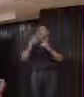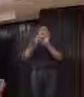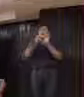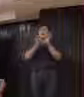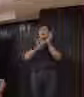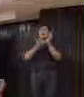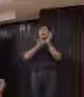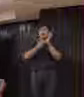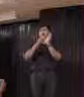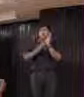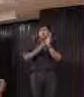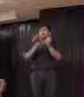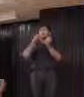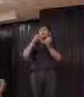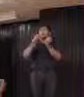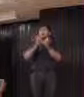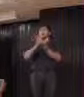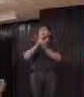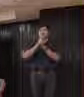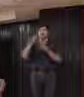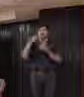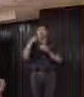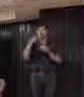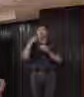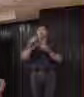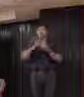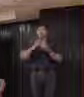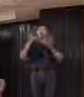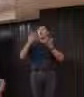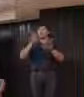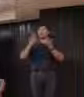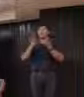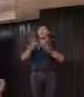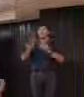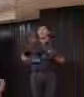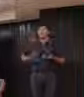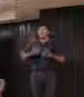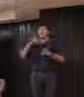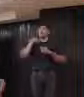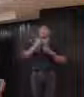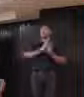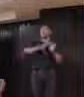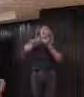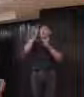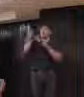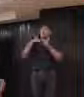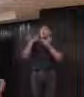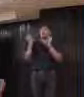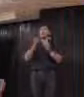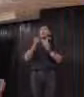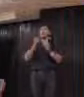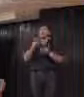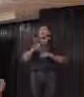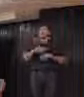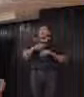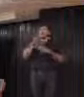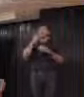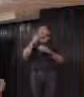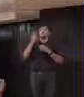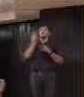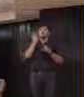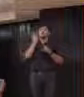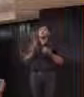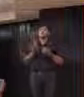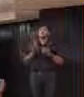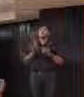Dr. Karan Singh recently told me, also by a lot of Bengalis who were in Kashmir, and I was surprised to hear that. But